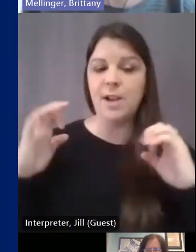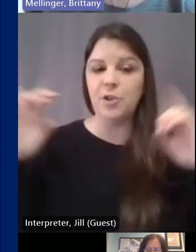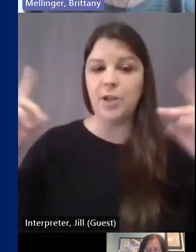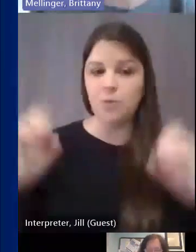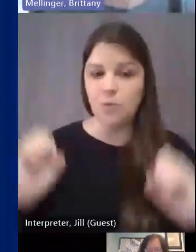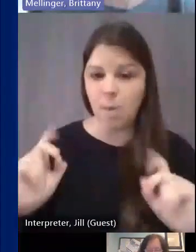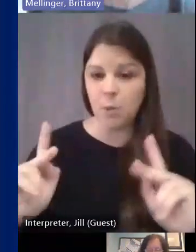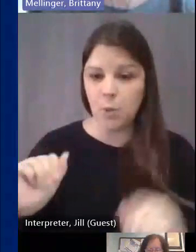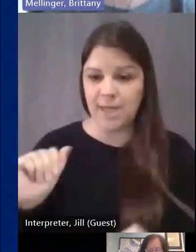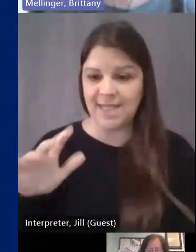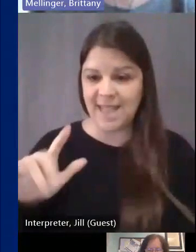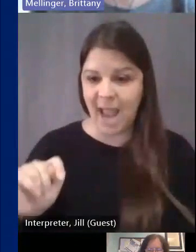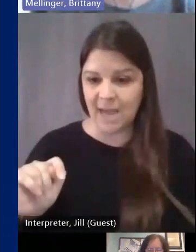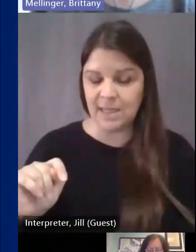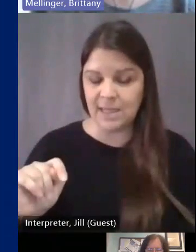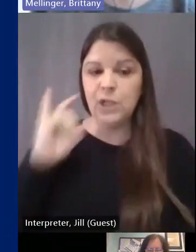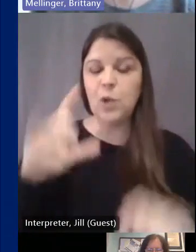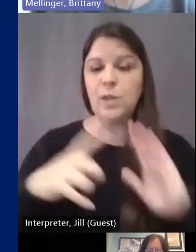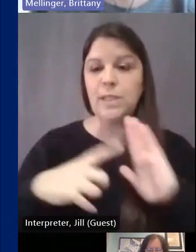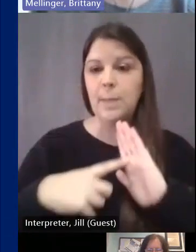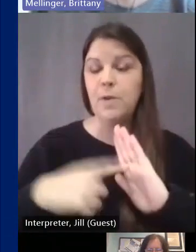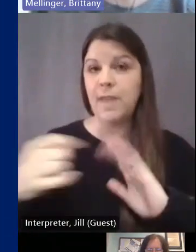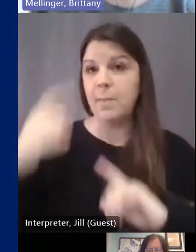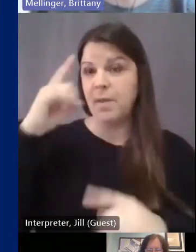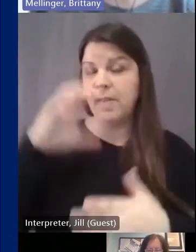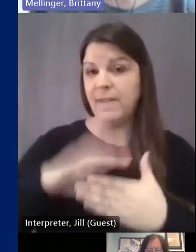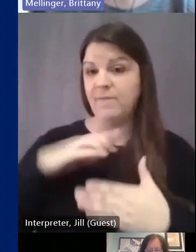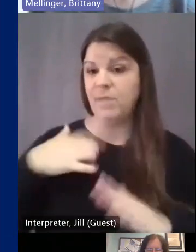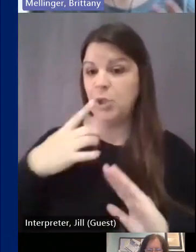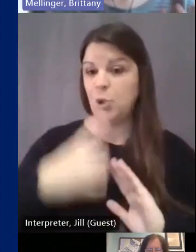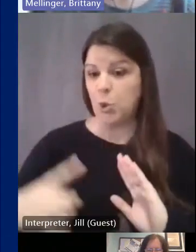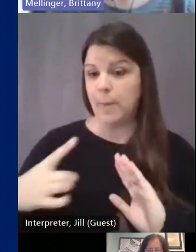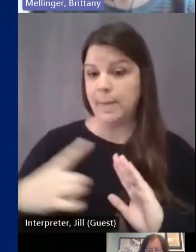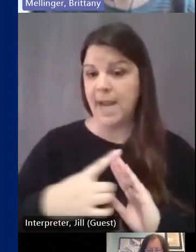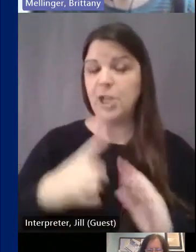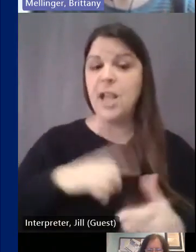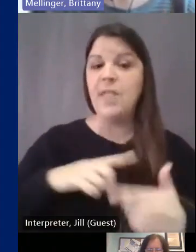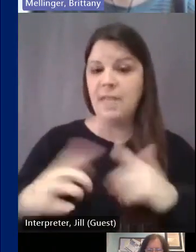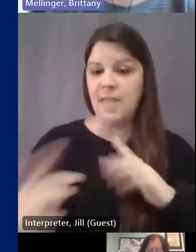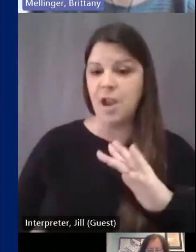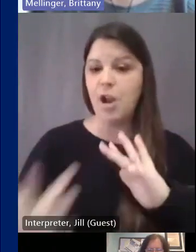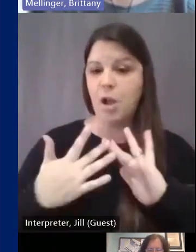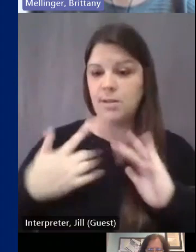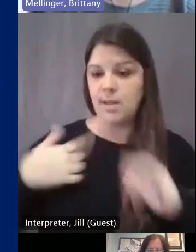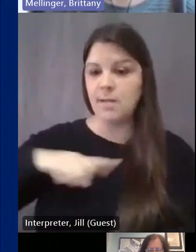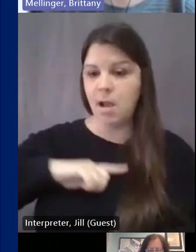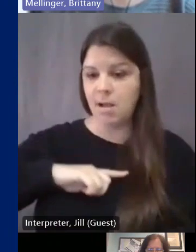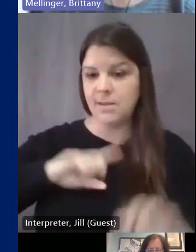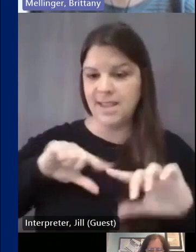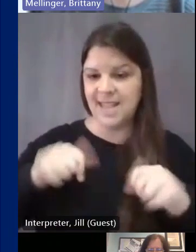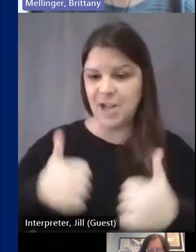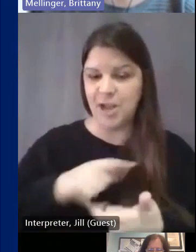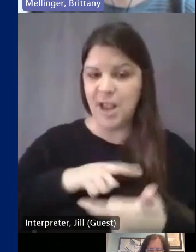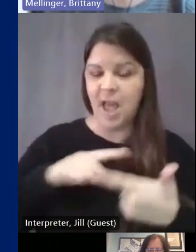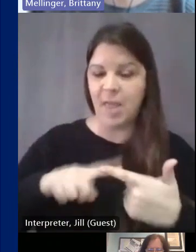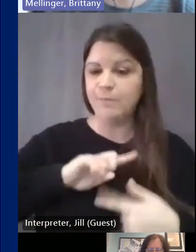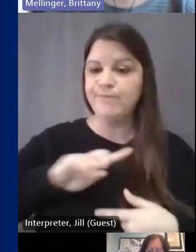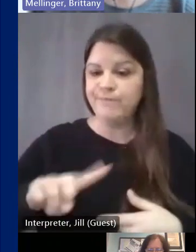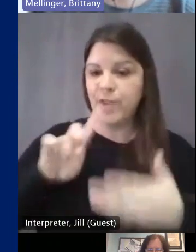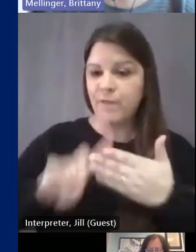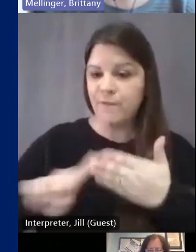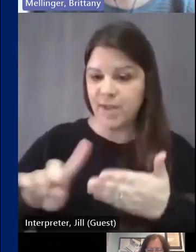Act. So if someone believes they've experienced discrimination, they can contact our agency and we'll investigate to see